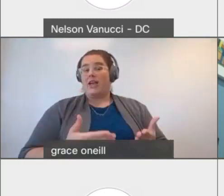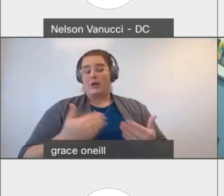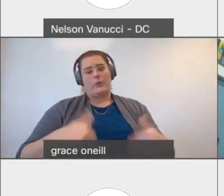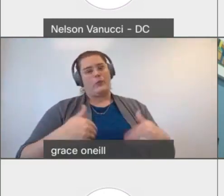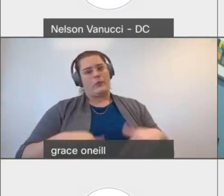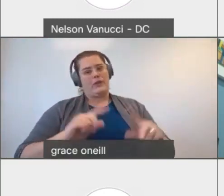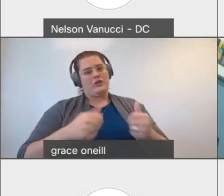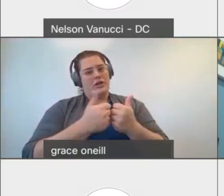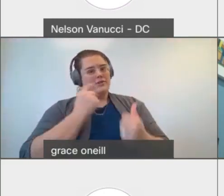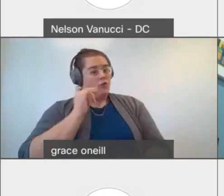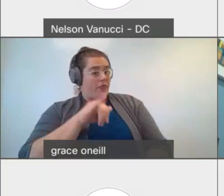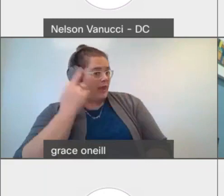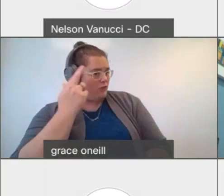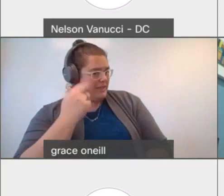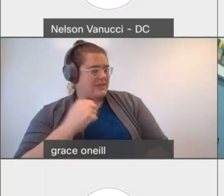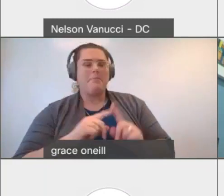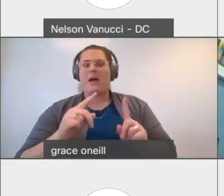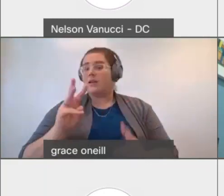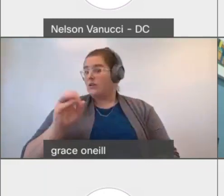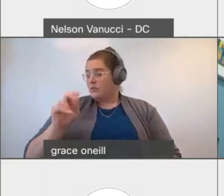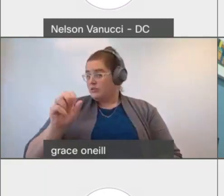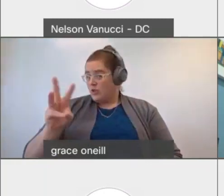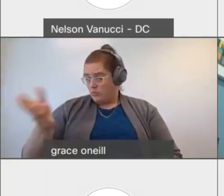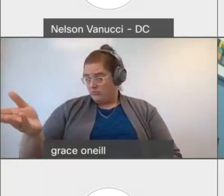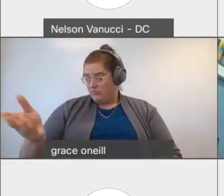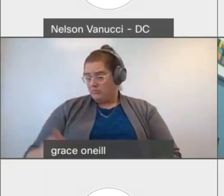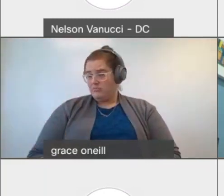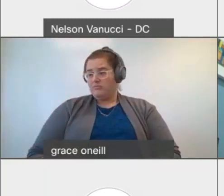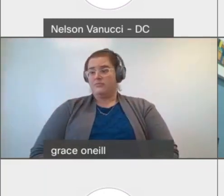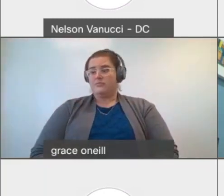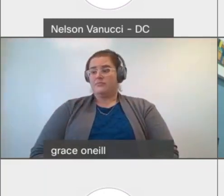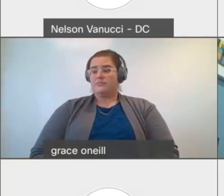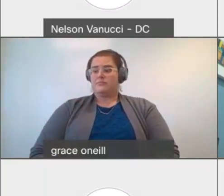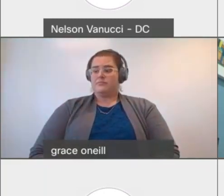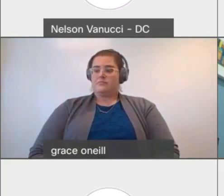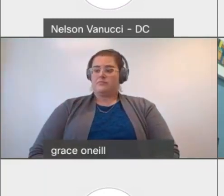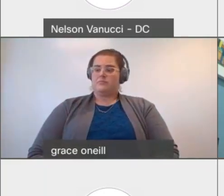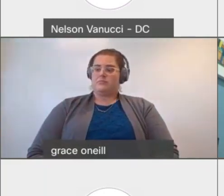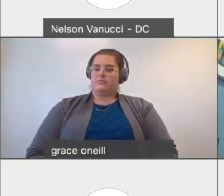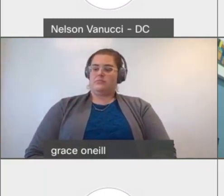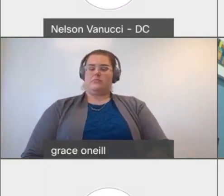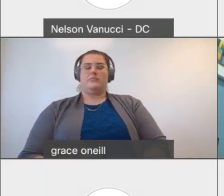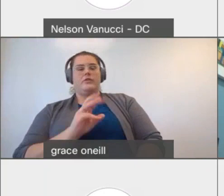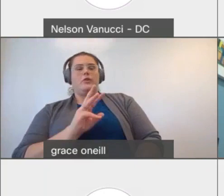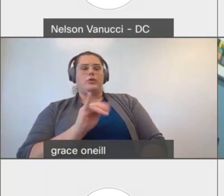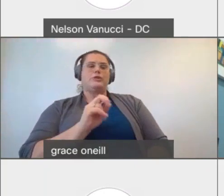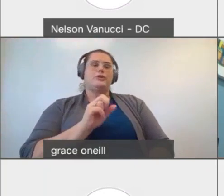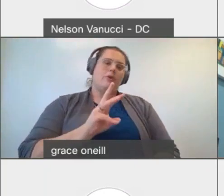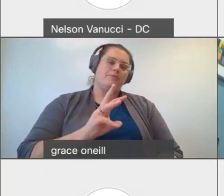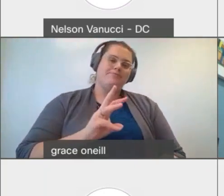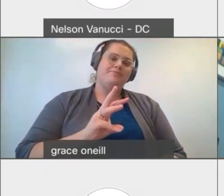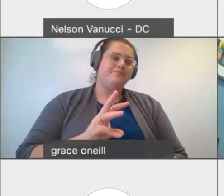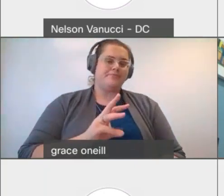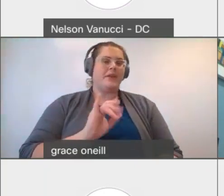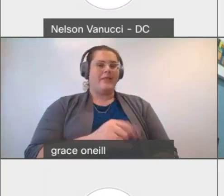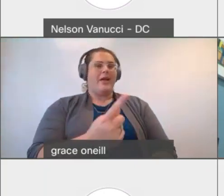but perhaps you could address this more specifically, Winslow. No, well, it's a question that I get